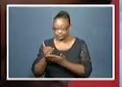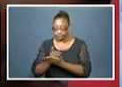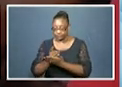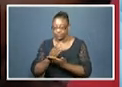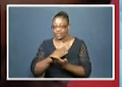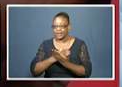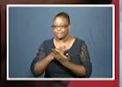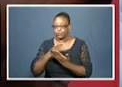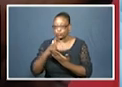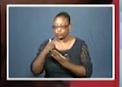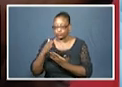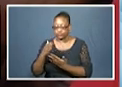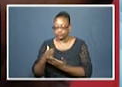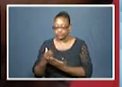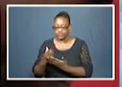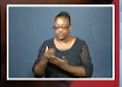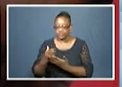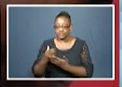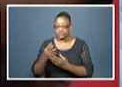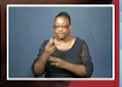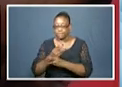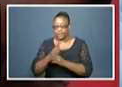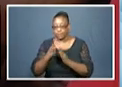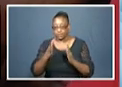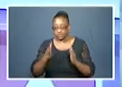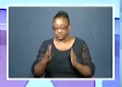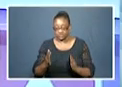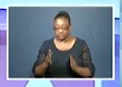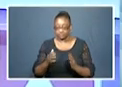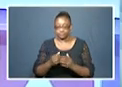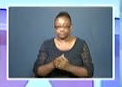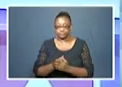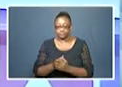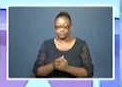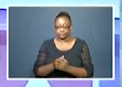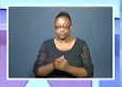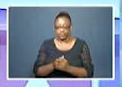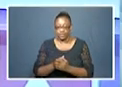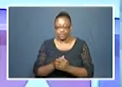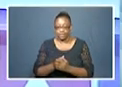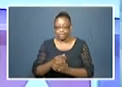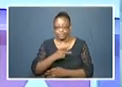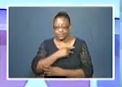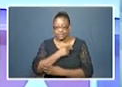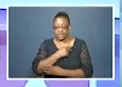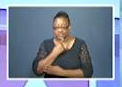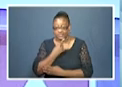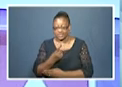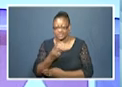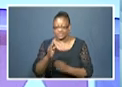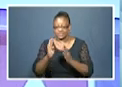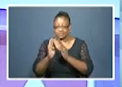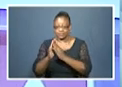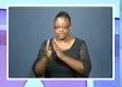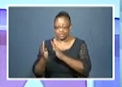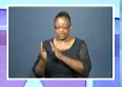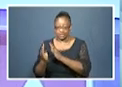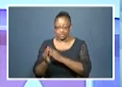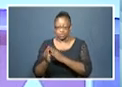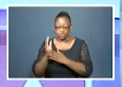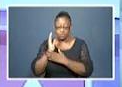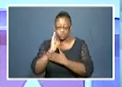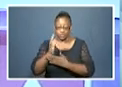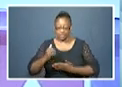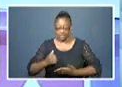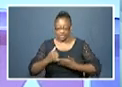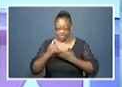the capacity of our members at the national level as well. Pintard says a conclave will help kick off its outreach